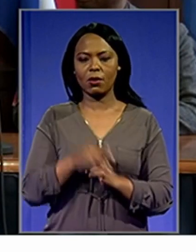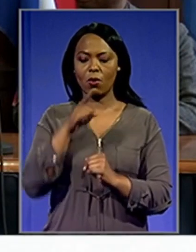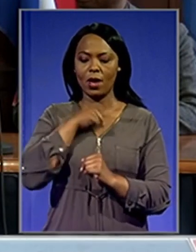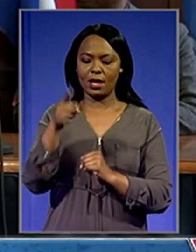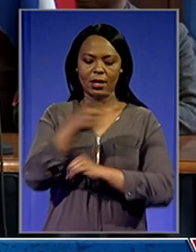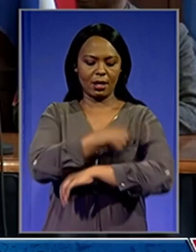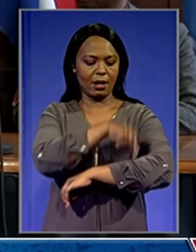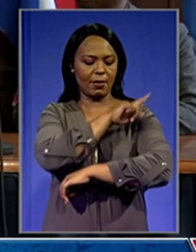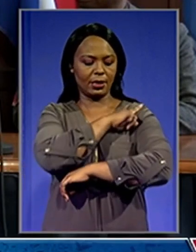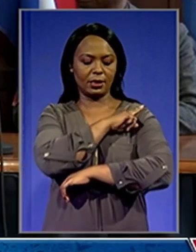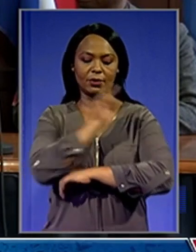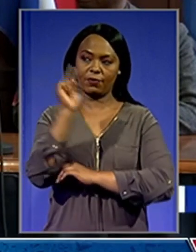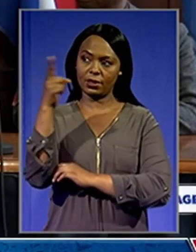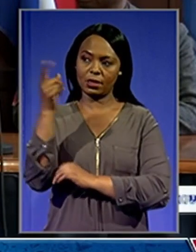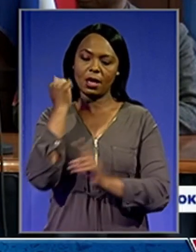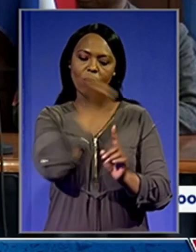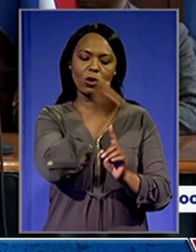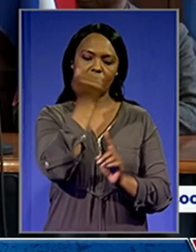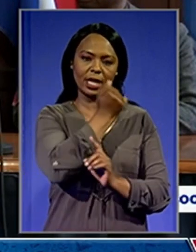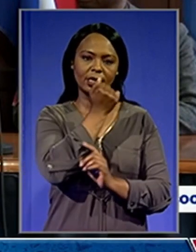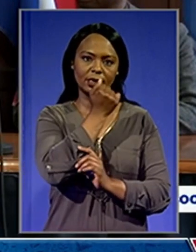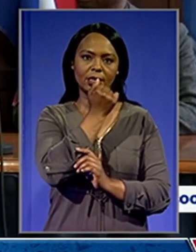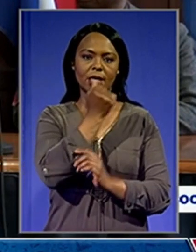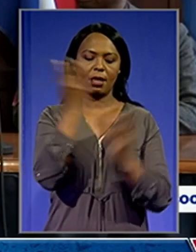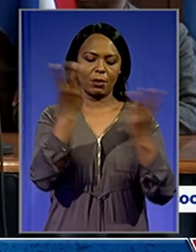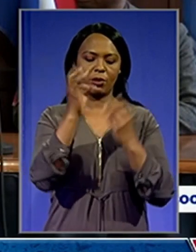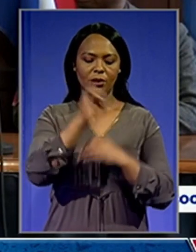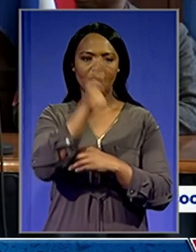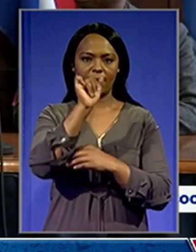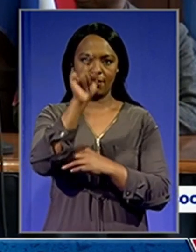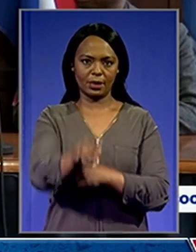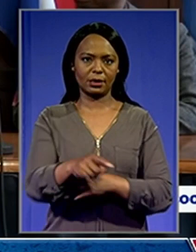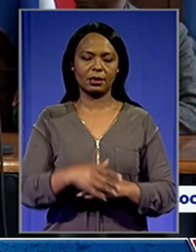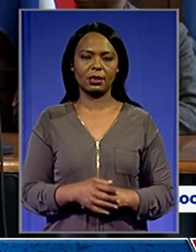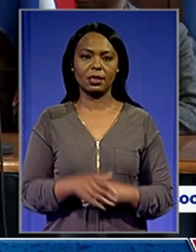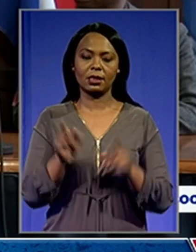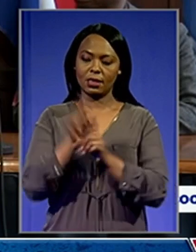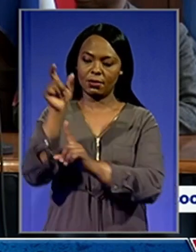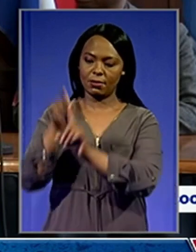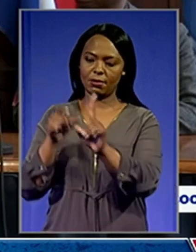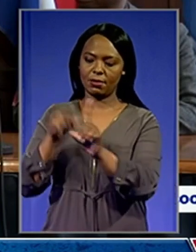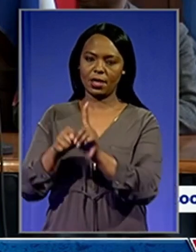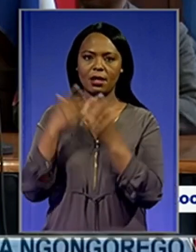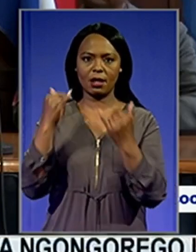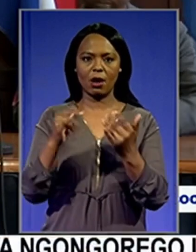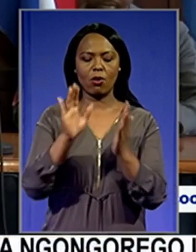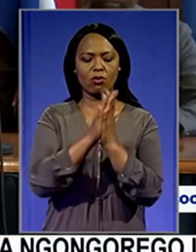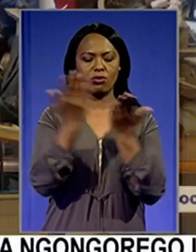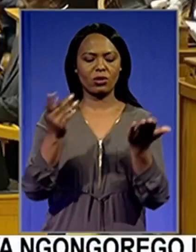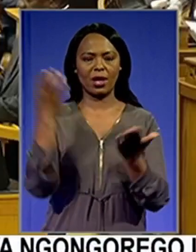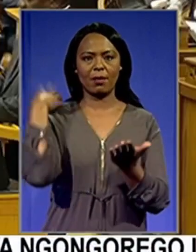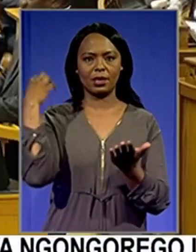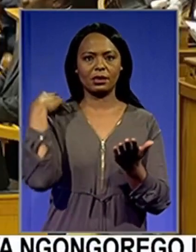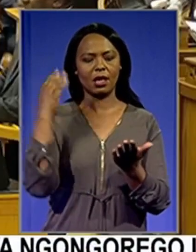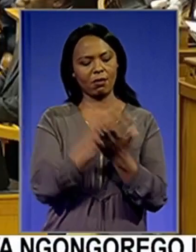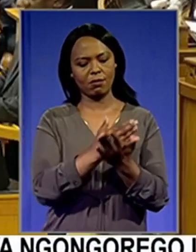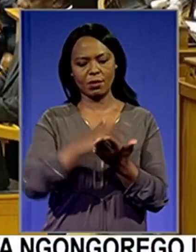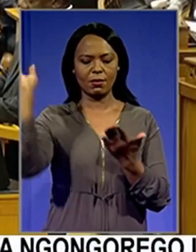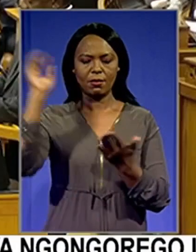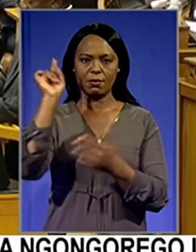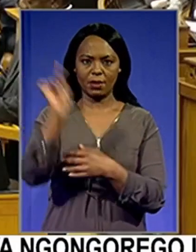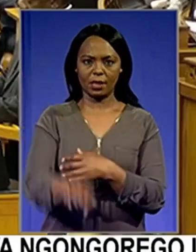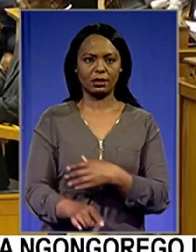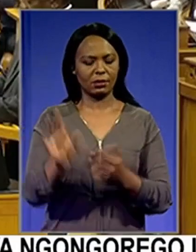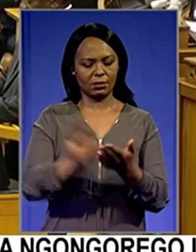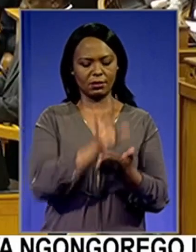of all apologize to the people of South Africa. Secondly, to scrap the ministerial handbook in its second form. Lekoko